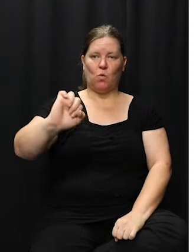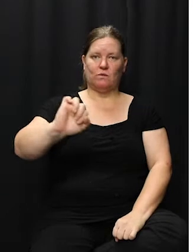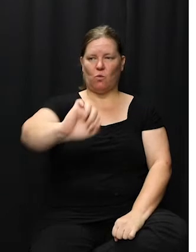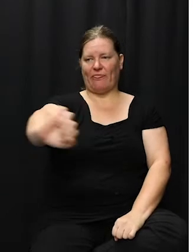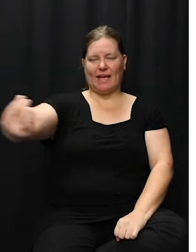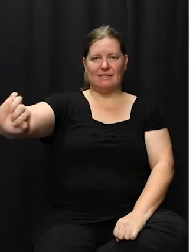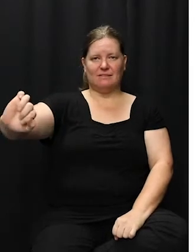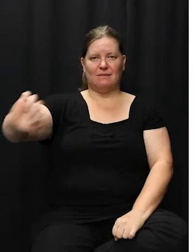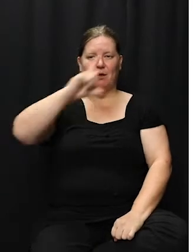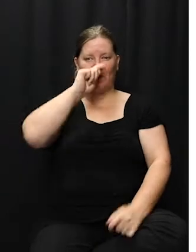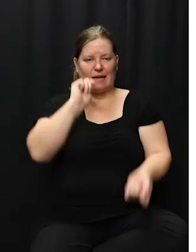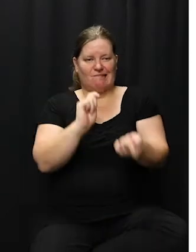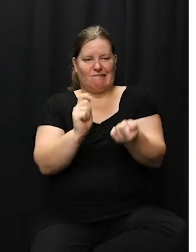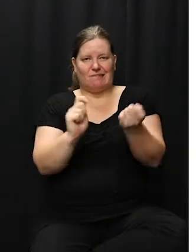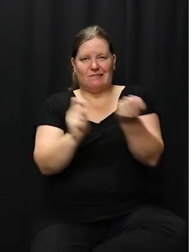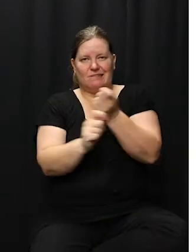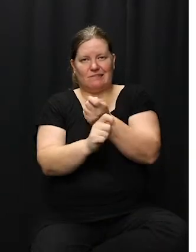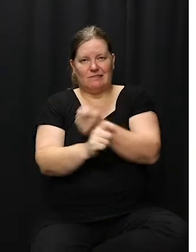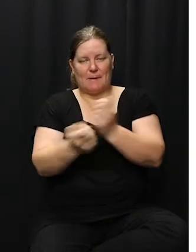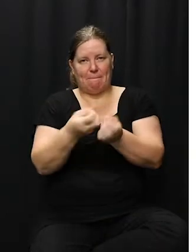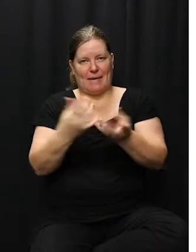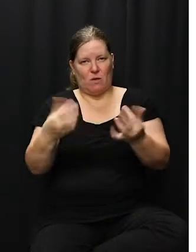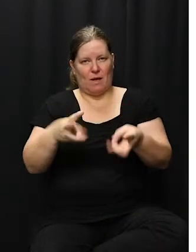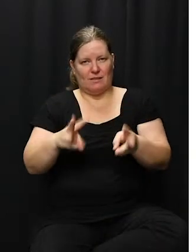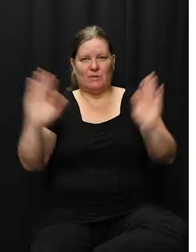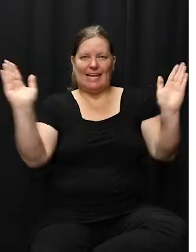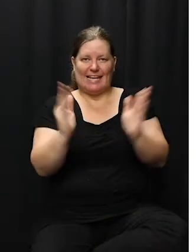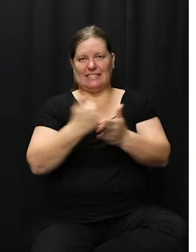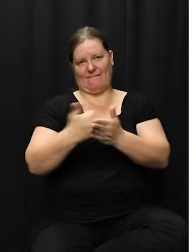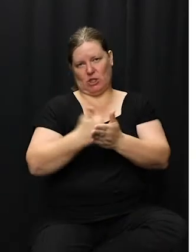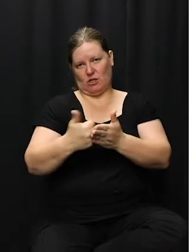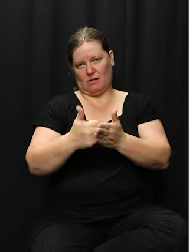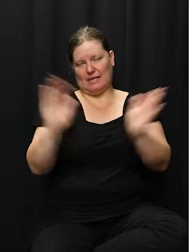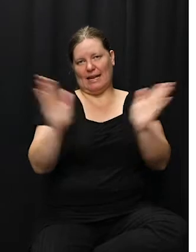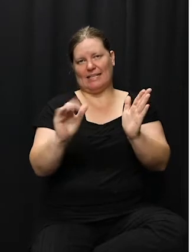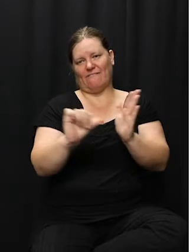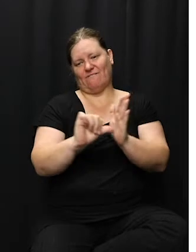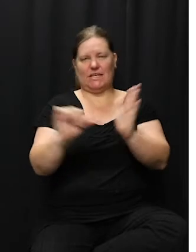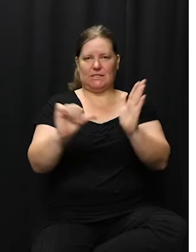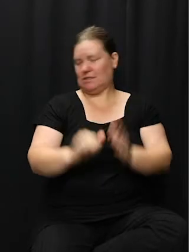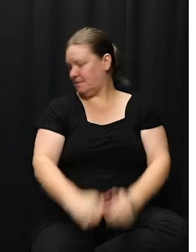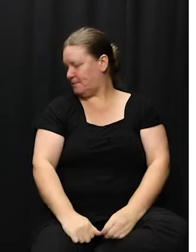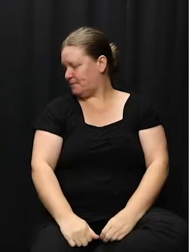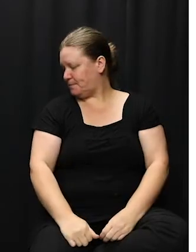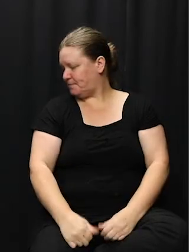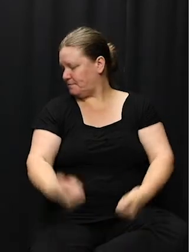yours or theirs in the dictionary, but you can also modify those in some ways, so that makes them less conventional and